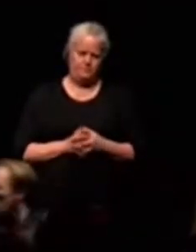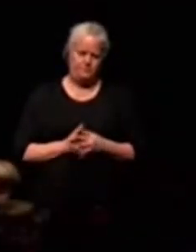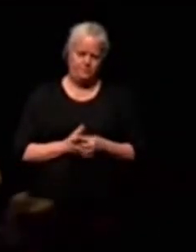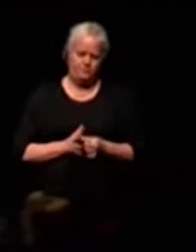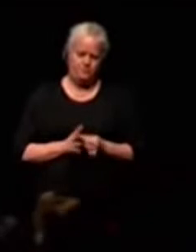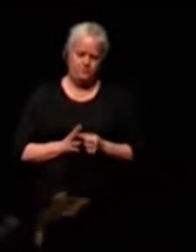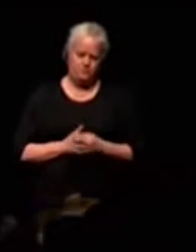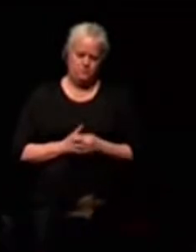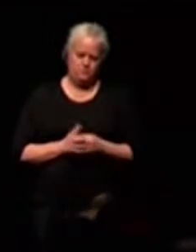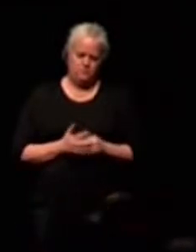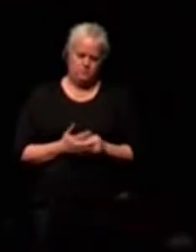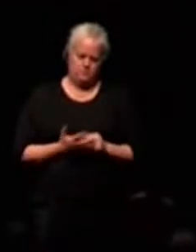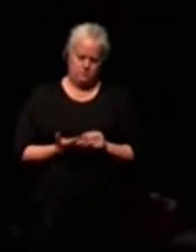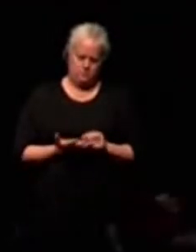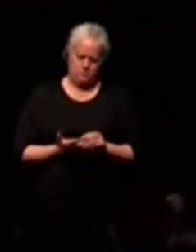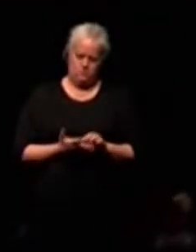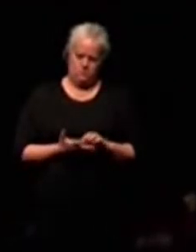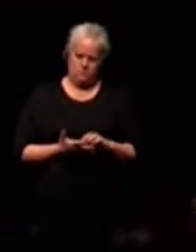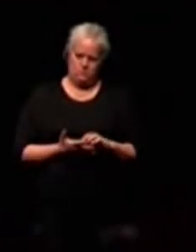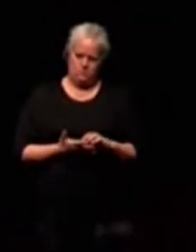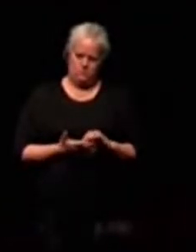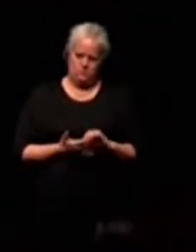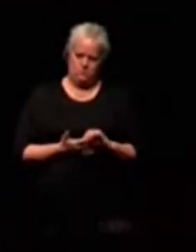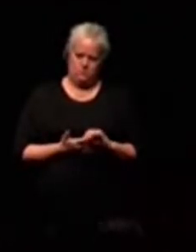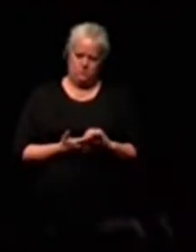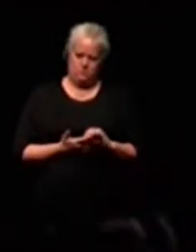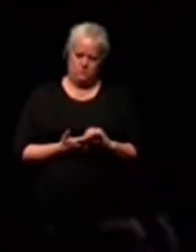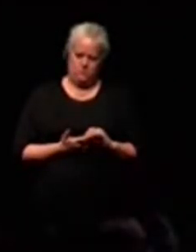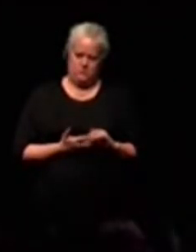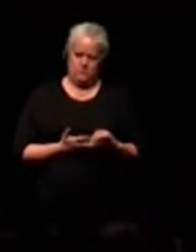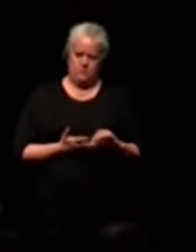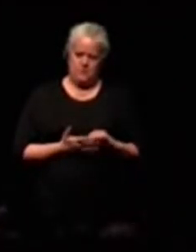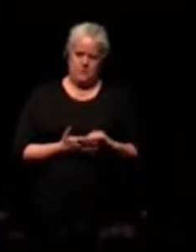Yeah, we just need a few more steps back, everybody, just a bit more. If I could.